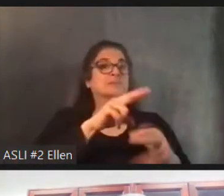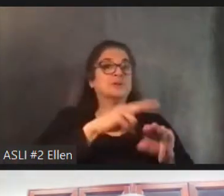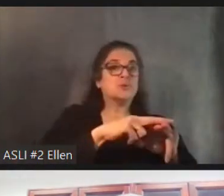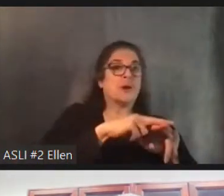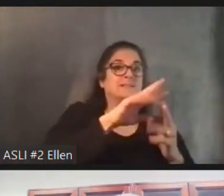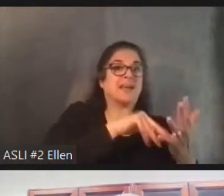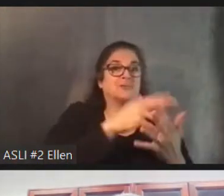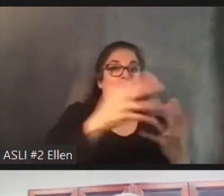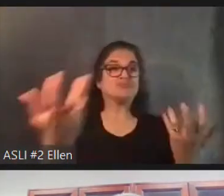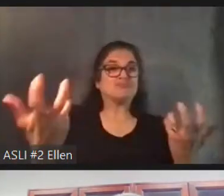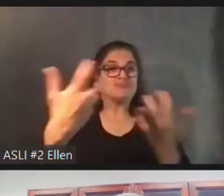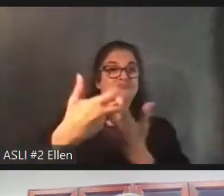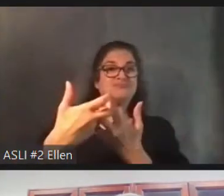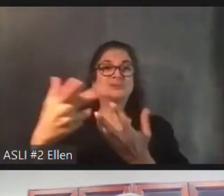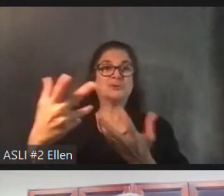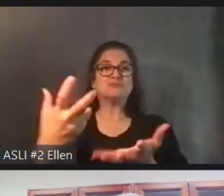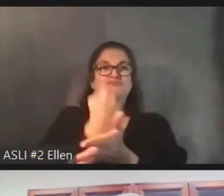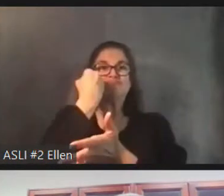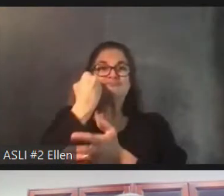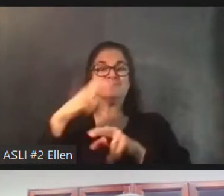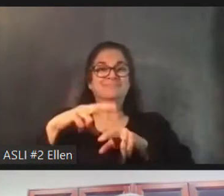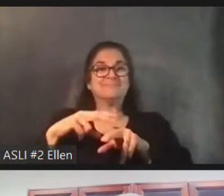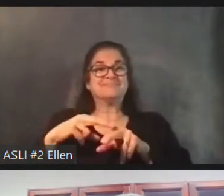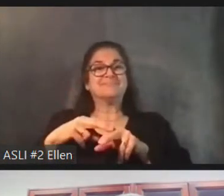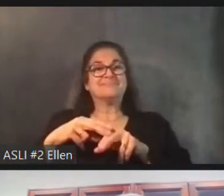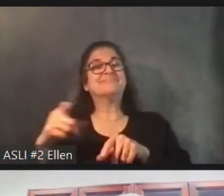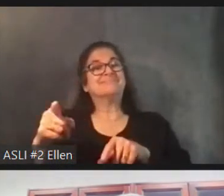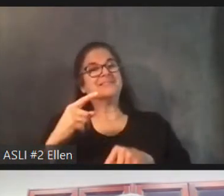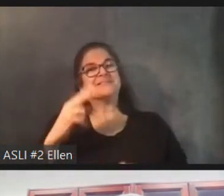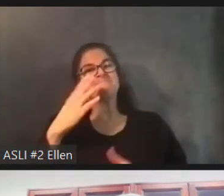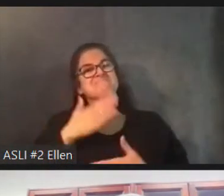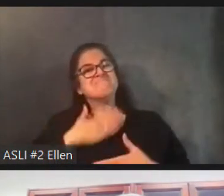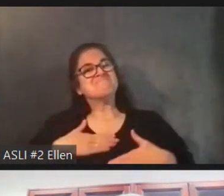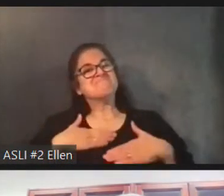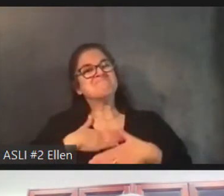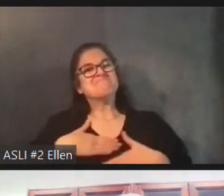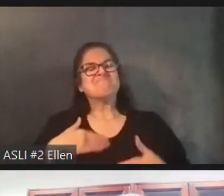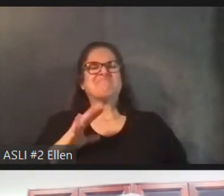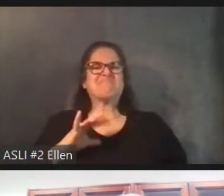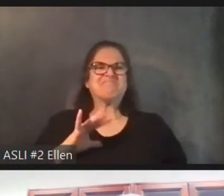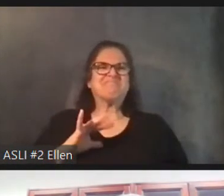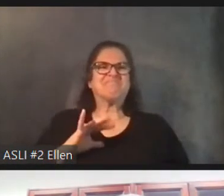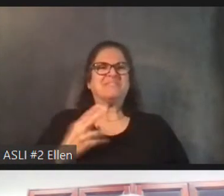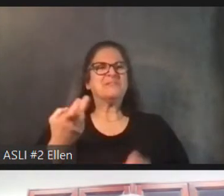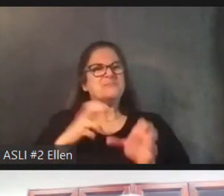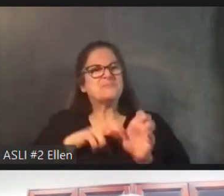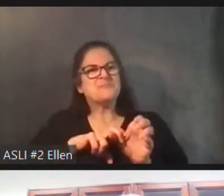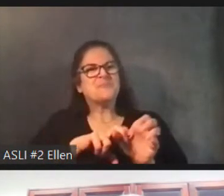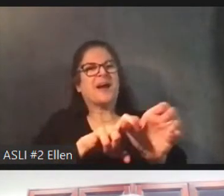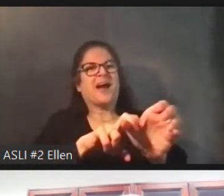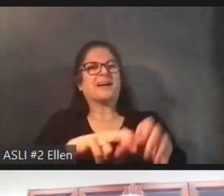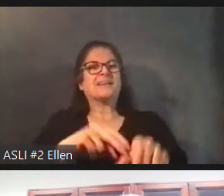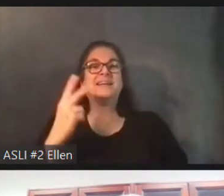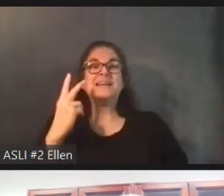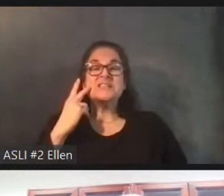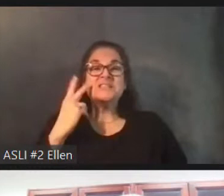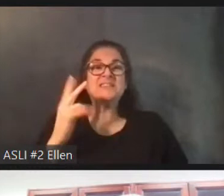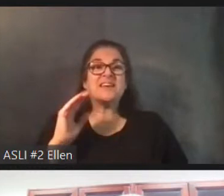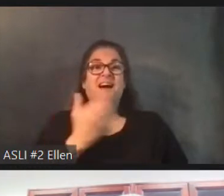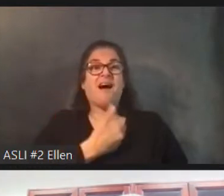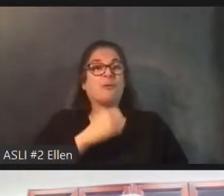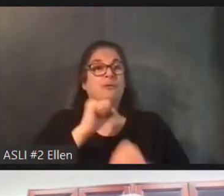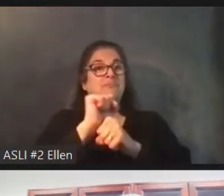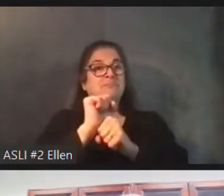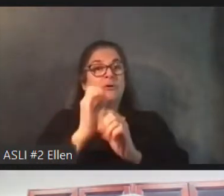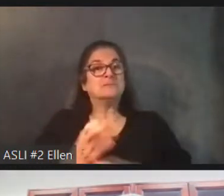you get a chance to experience it. I can tell you it's quite a treat to be on that train and just see the work that our employees have put into